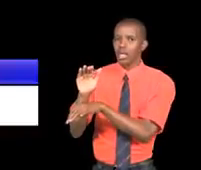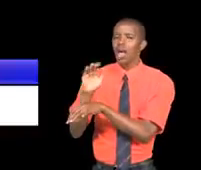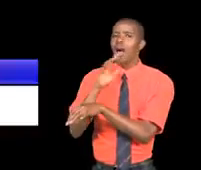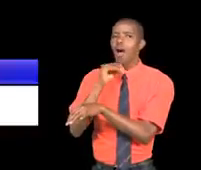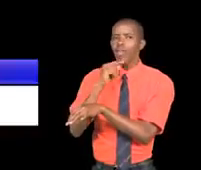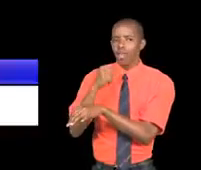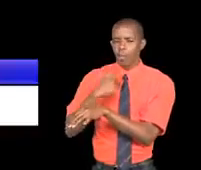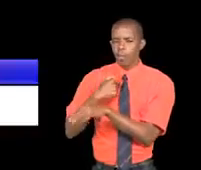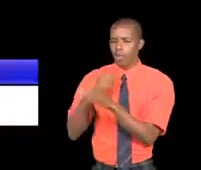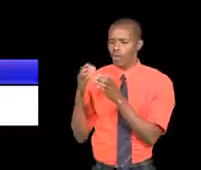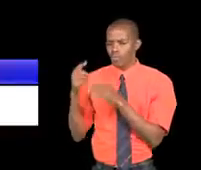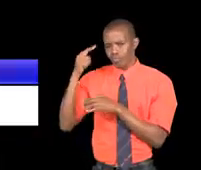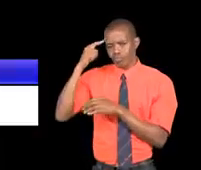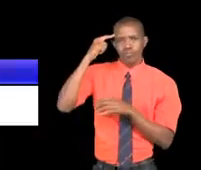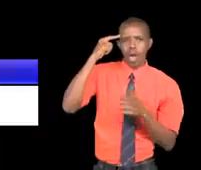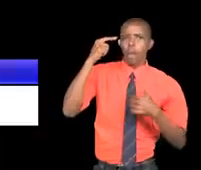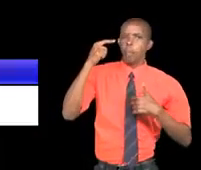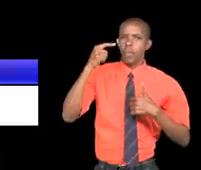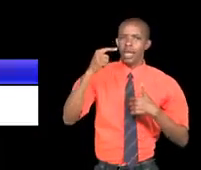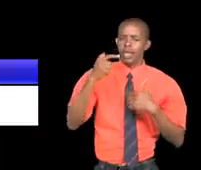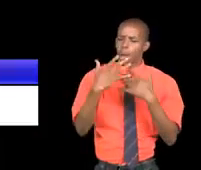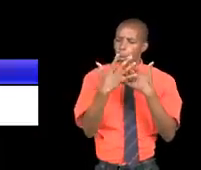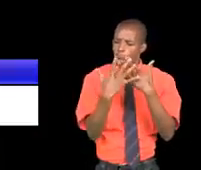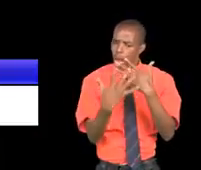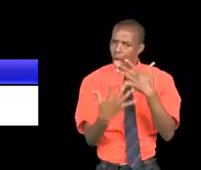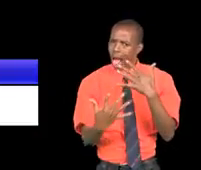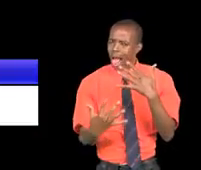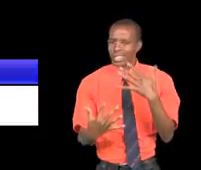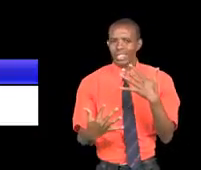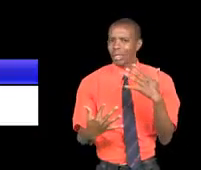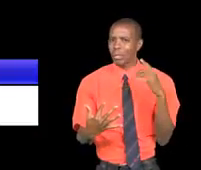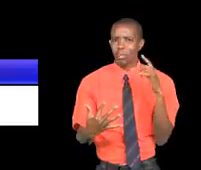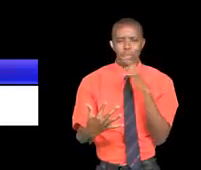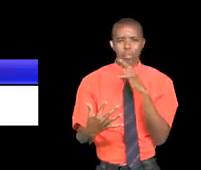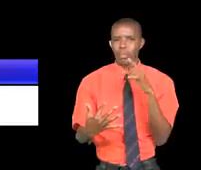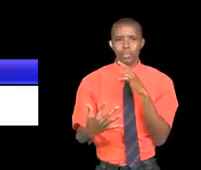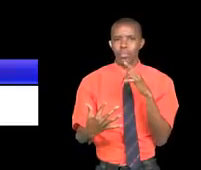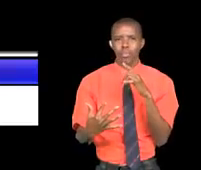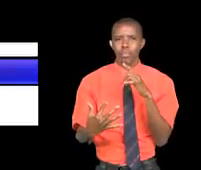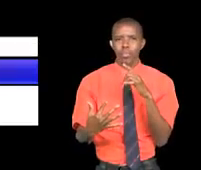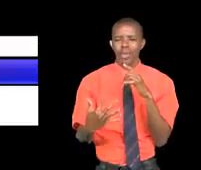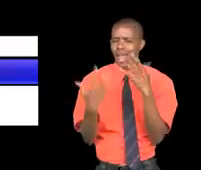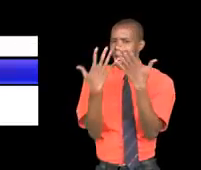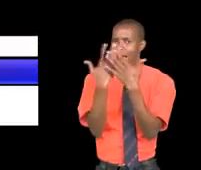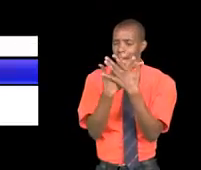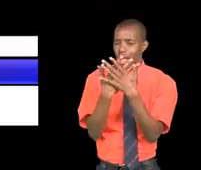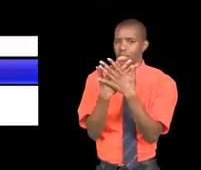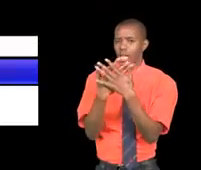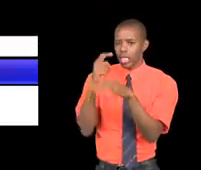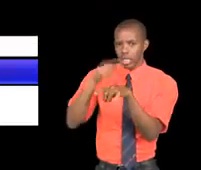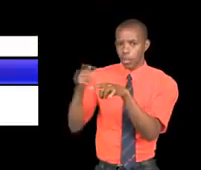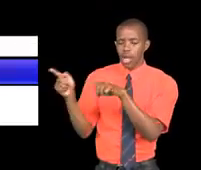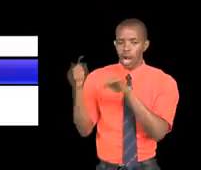siku alijifosi kwangu kamwaga damu. Alikuwa ananifanyia usiku akitoka kazi saa